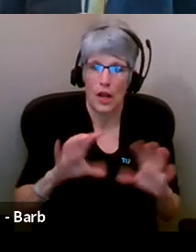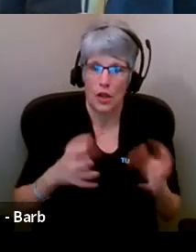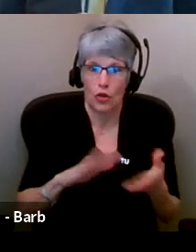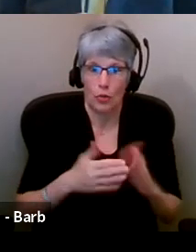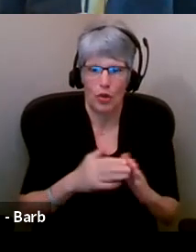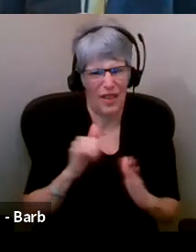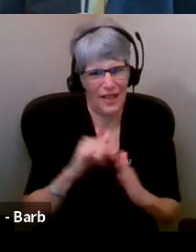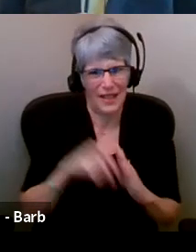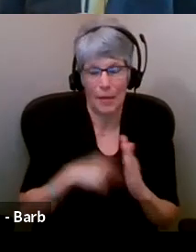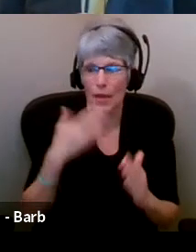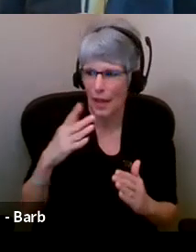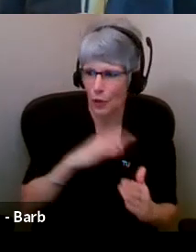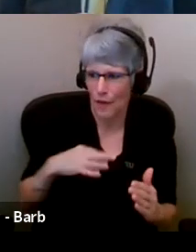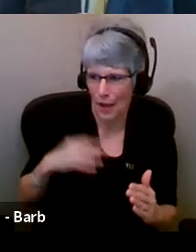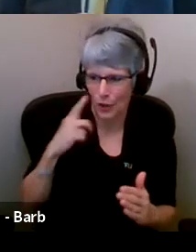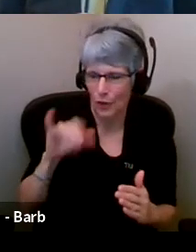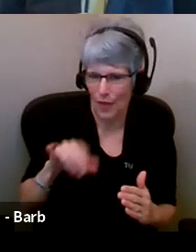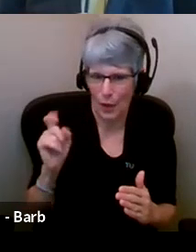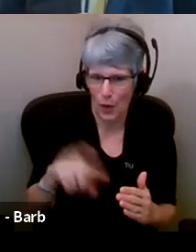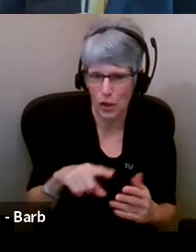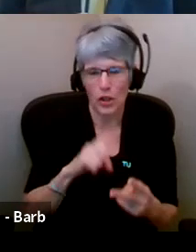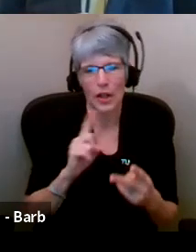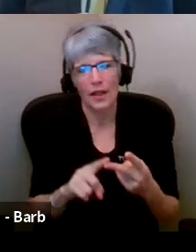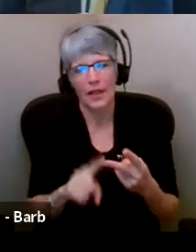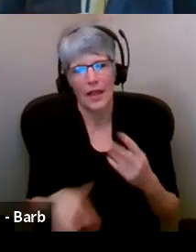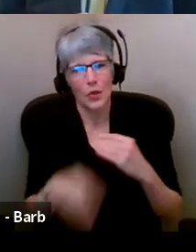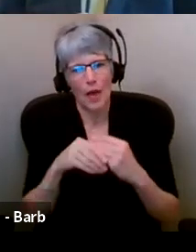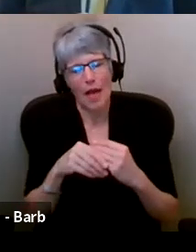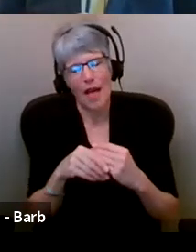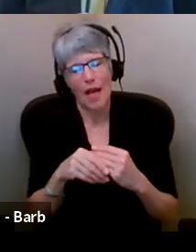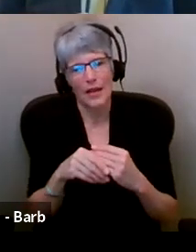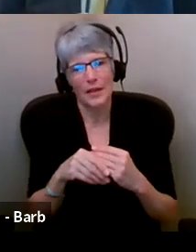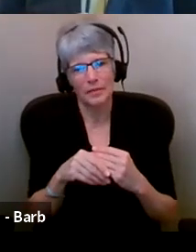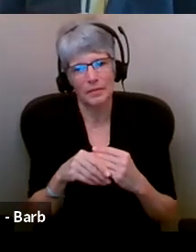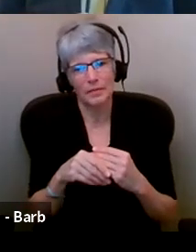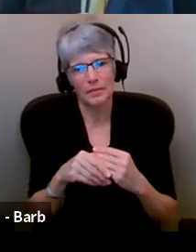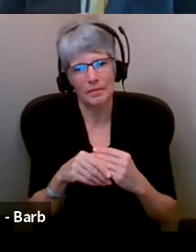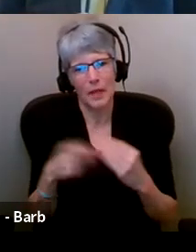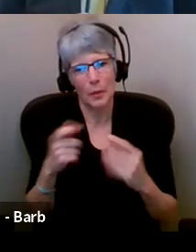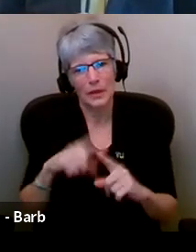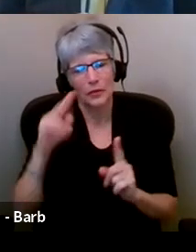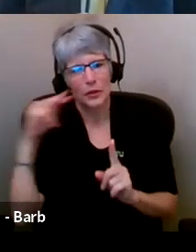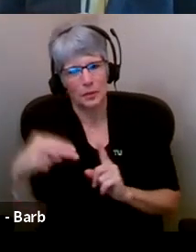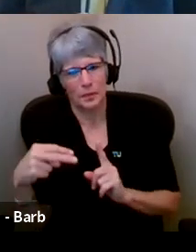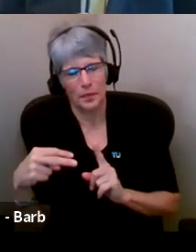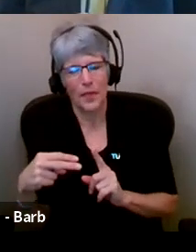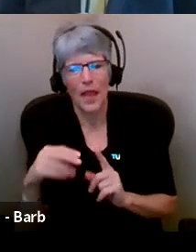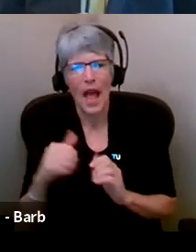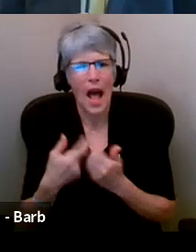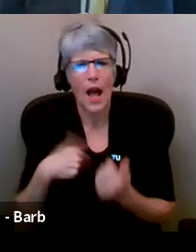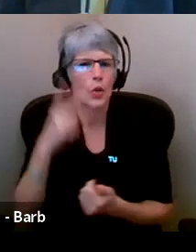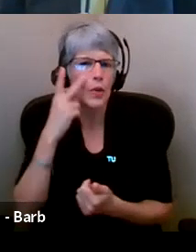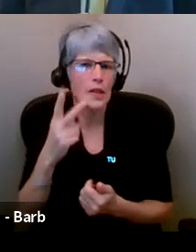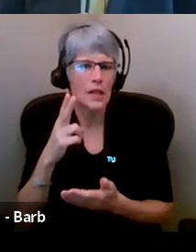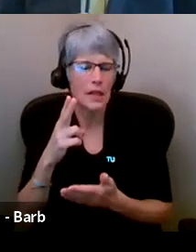deep one. Thank you, faculty, for that one. And then to kind of add an additional angle to this is, how do we see the university